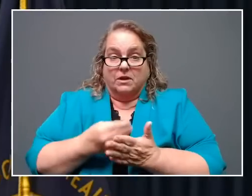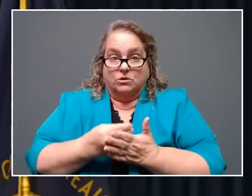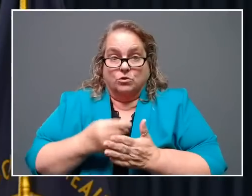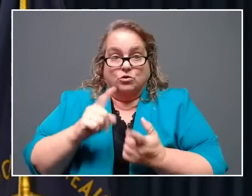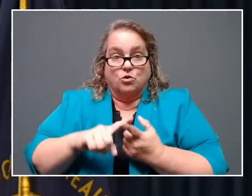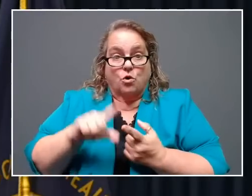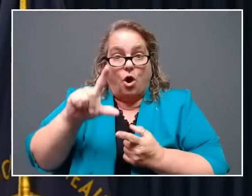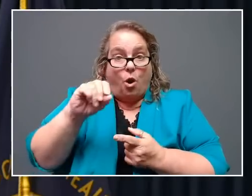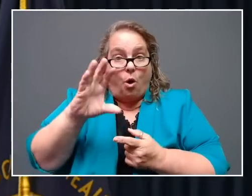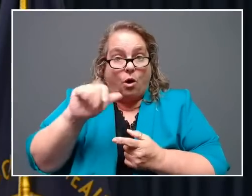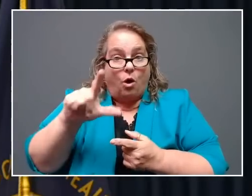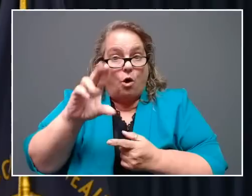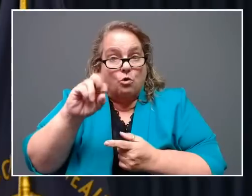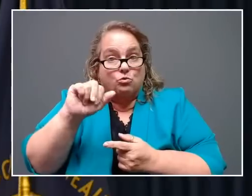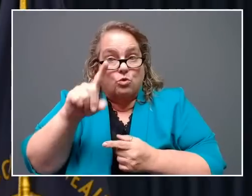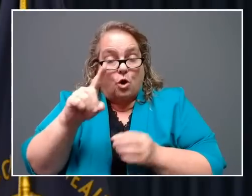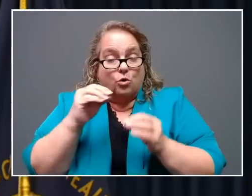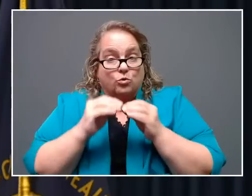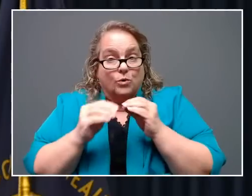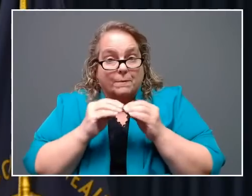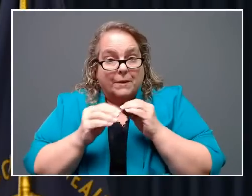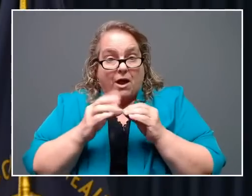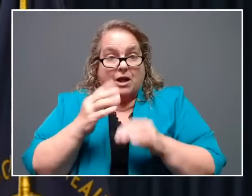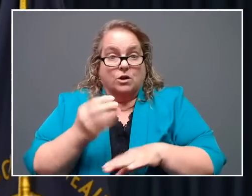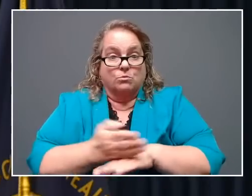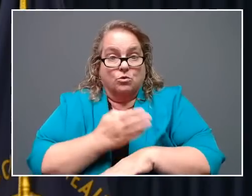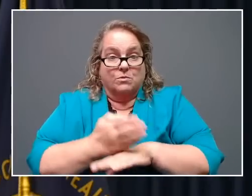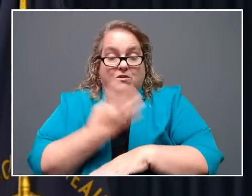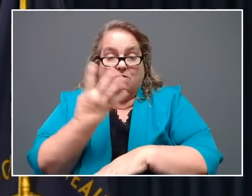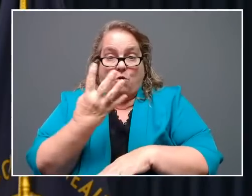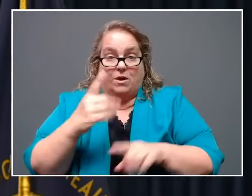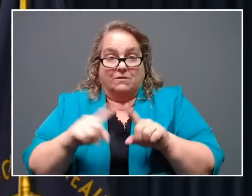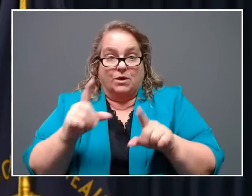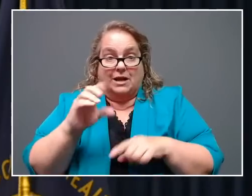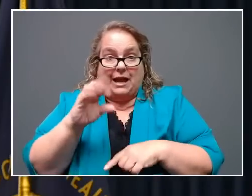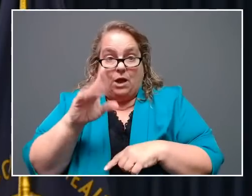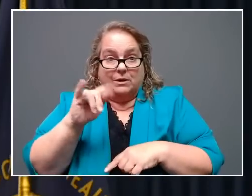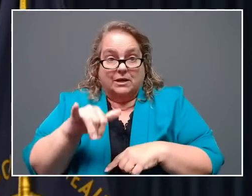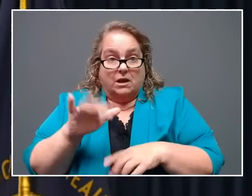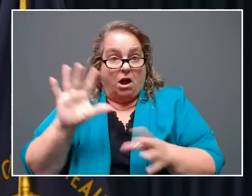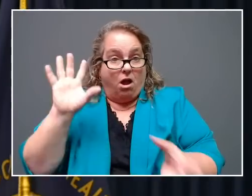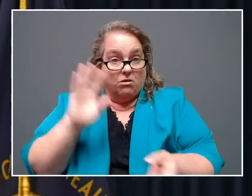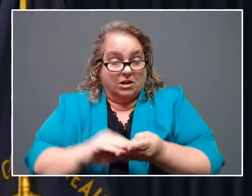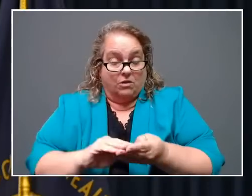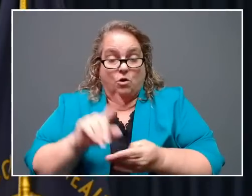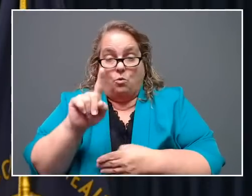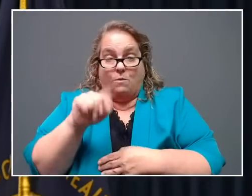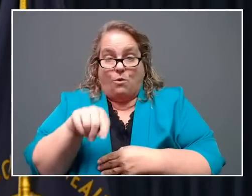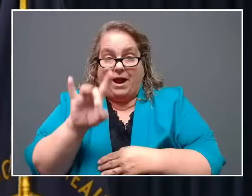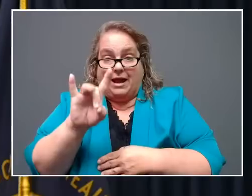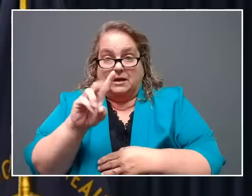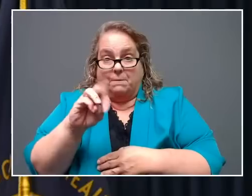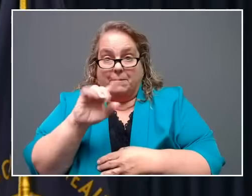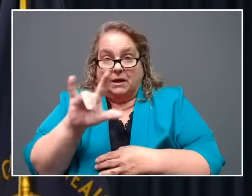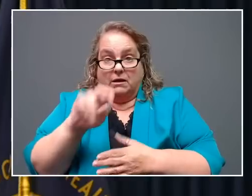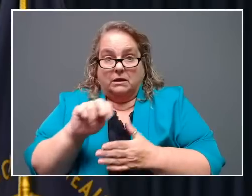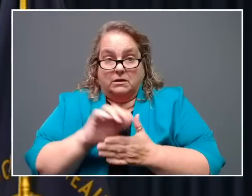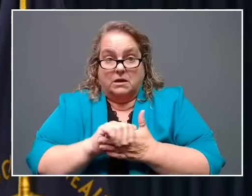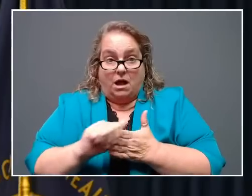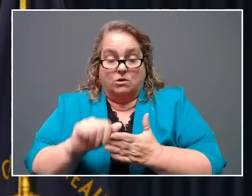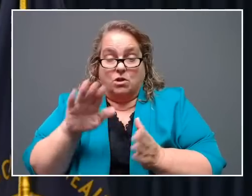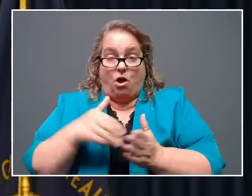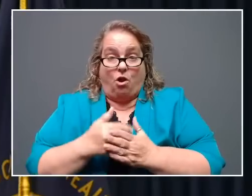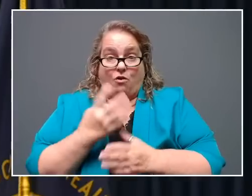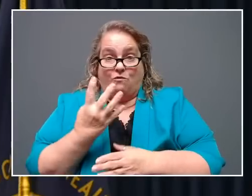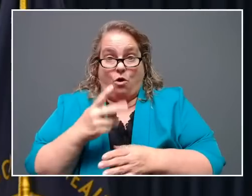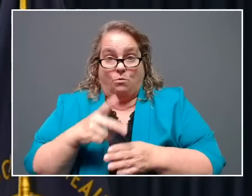repairs and improvements in 4 counties. Altogether, a little over $1.8 million. And all 4 of these projects